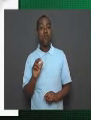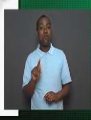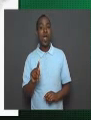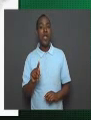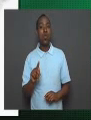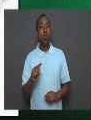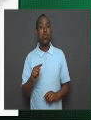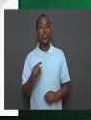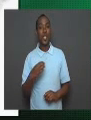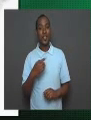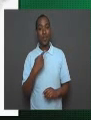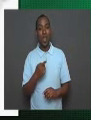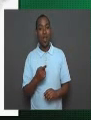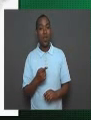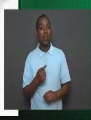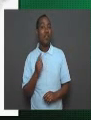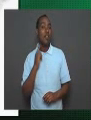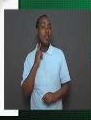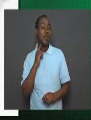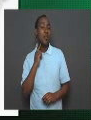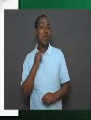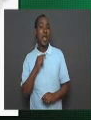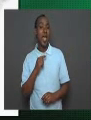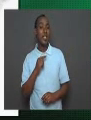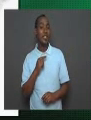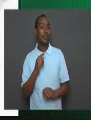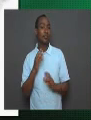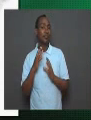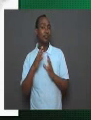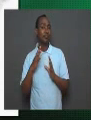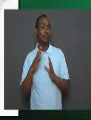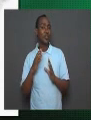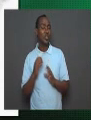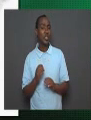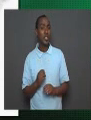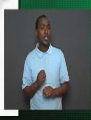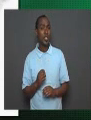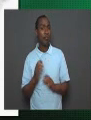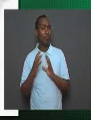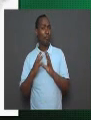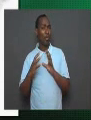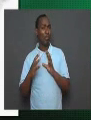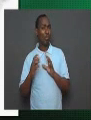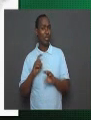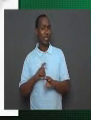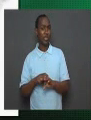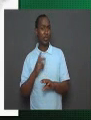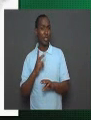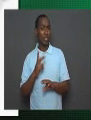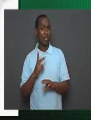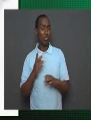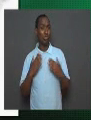are swollen, it is a sign that the body is fighting off an invading